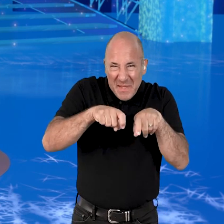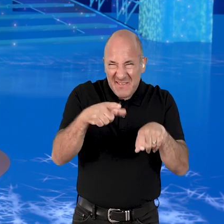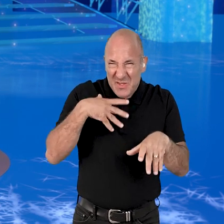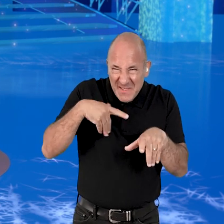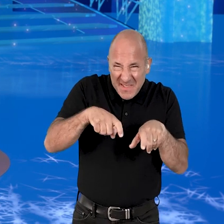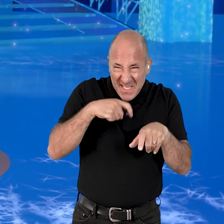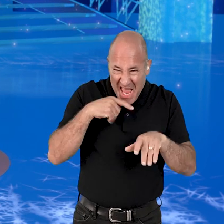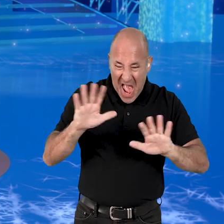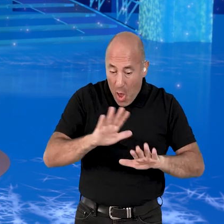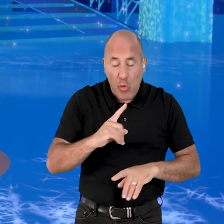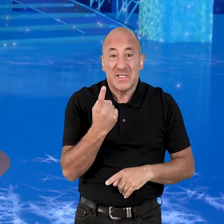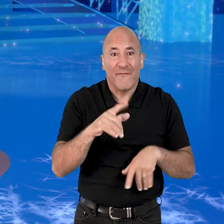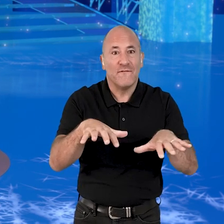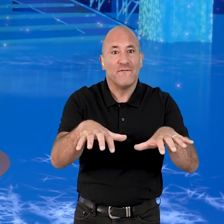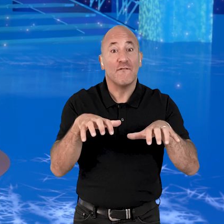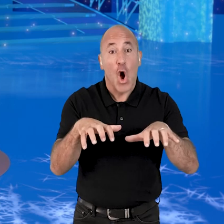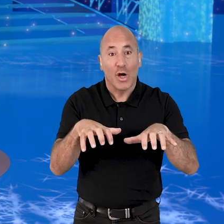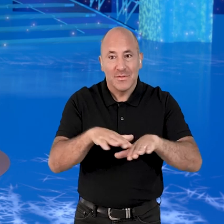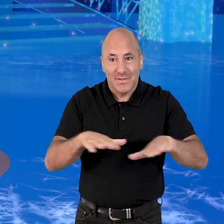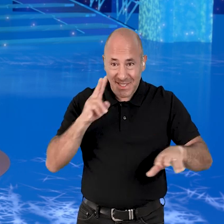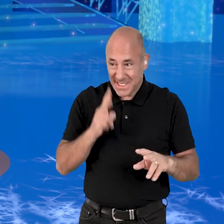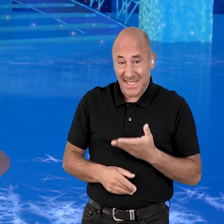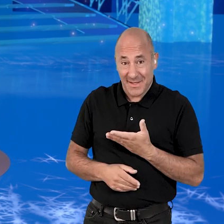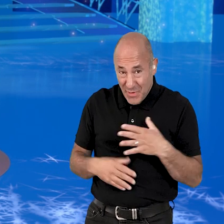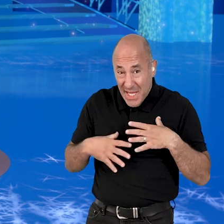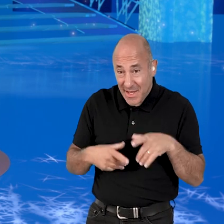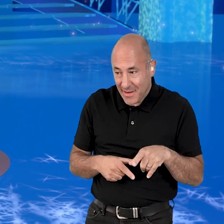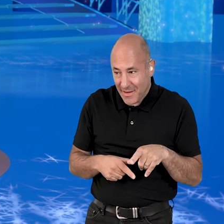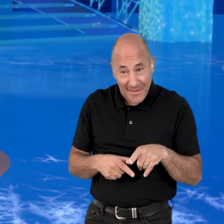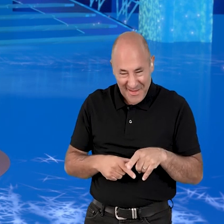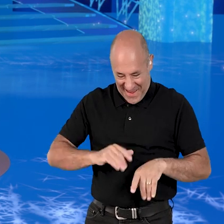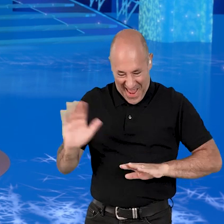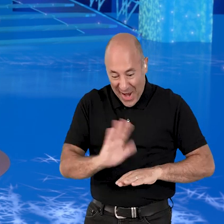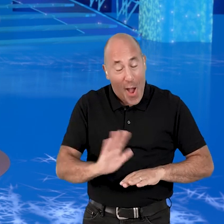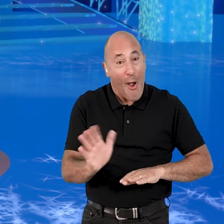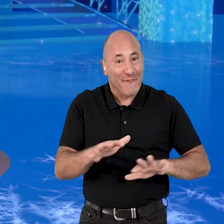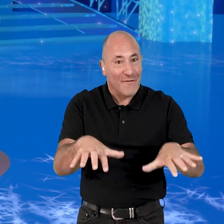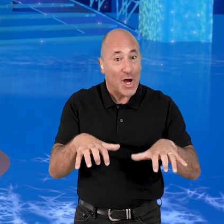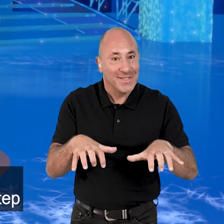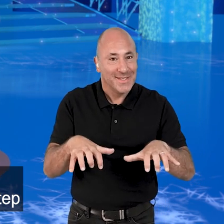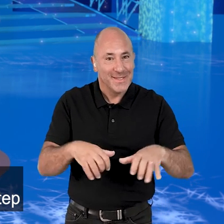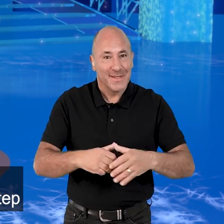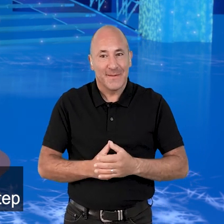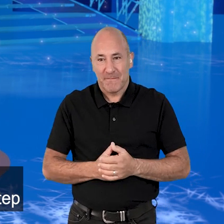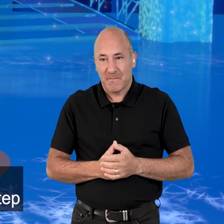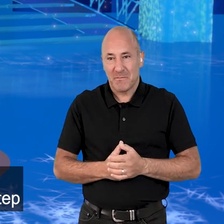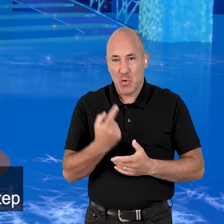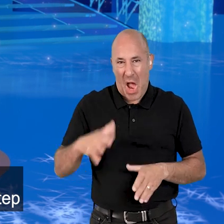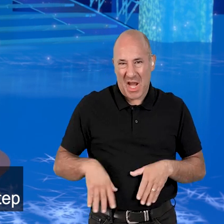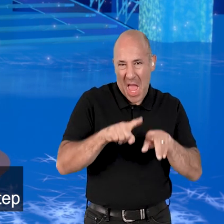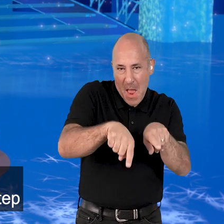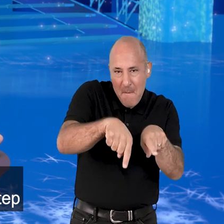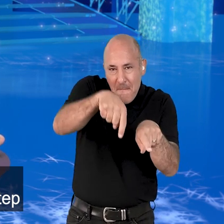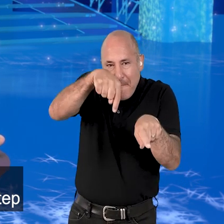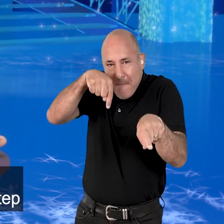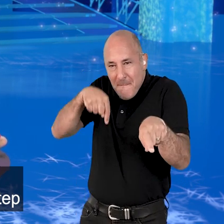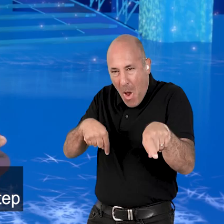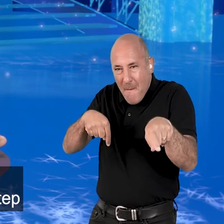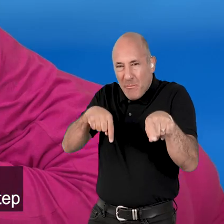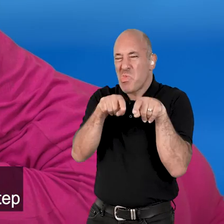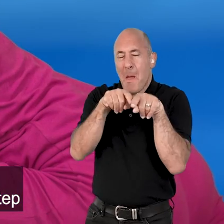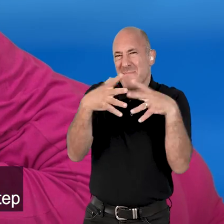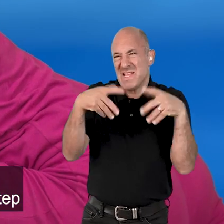to say hello to the frost. Ready? Hello, frost. We step one leg back behind